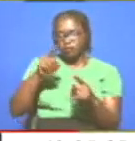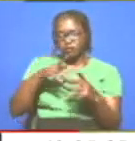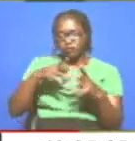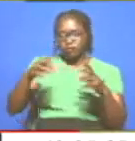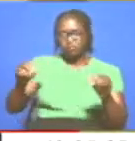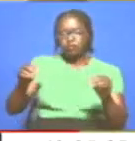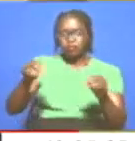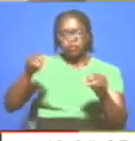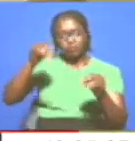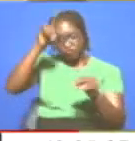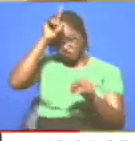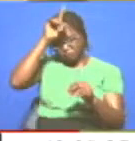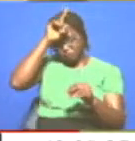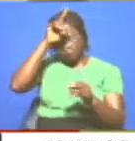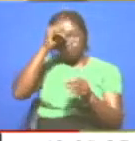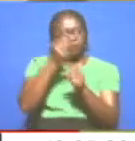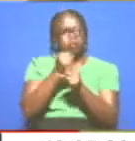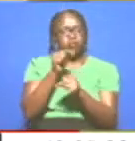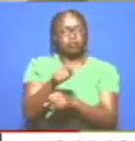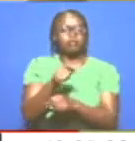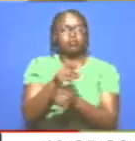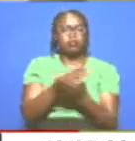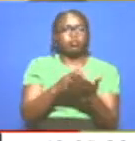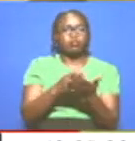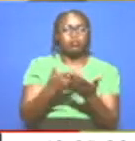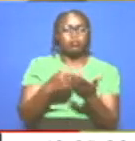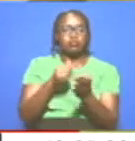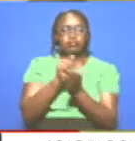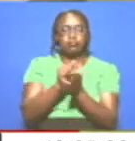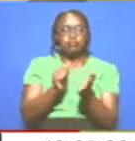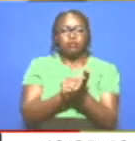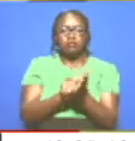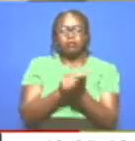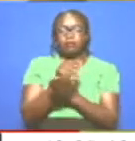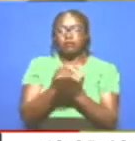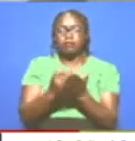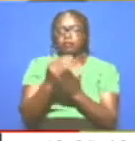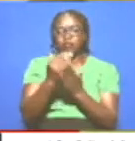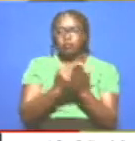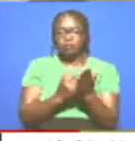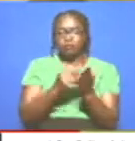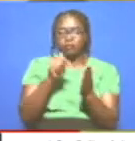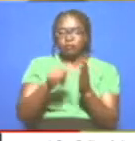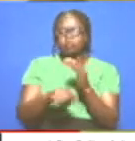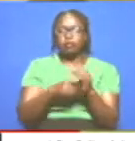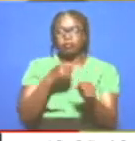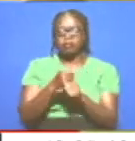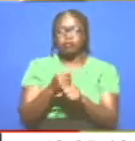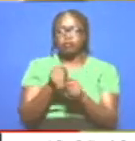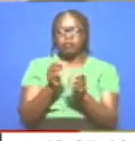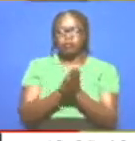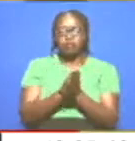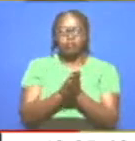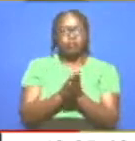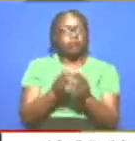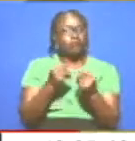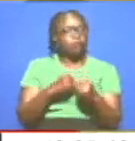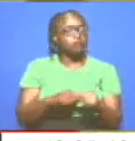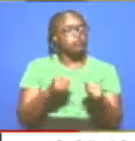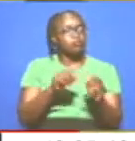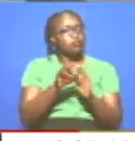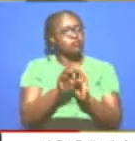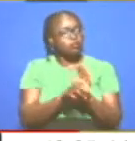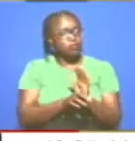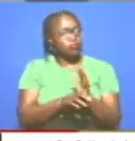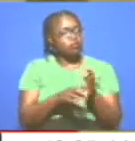do that as part of our agenda and part of our program for this year. And Chairman, the constitution that